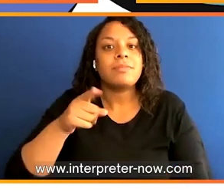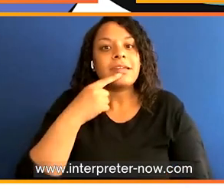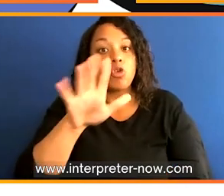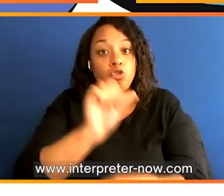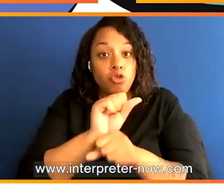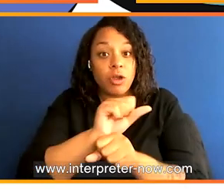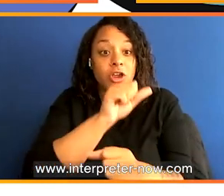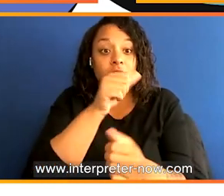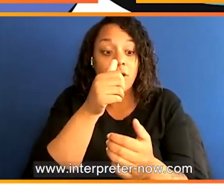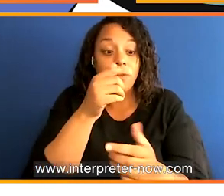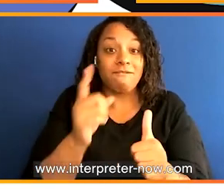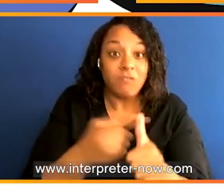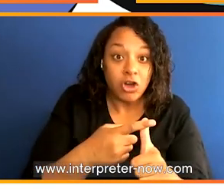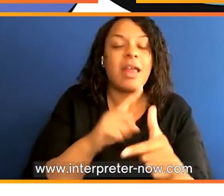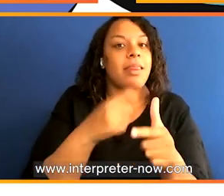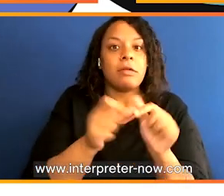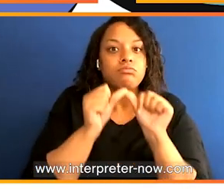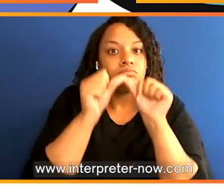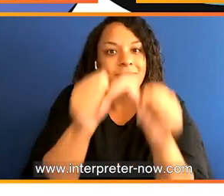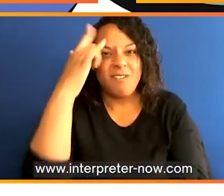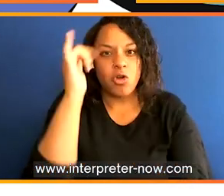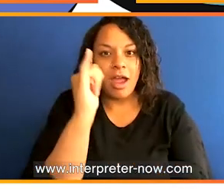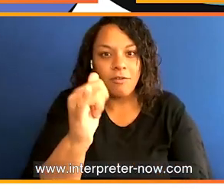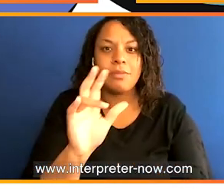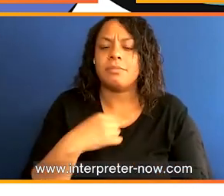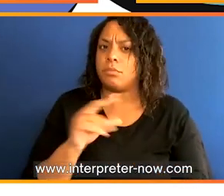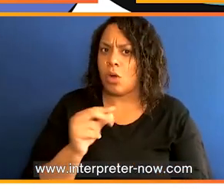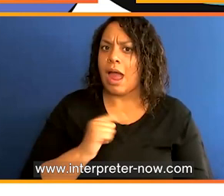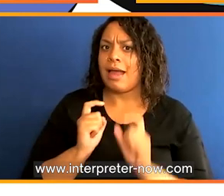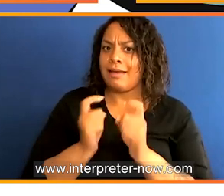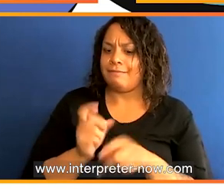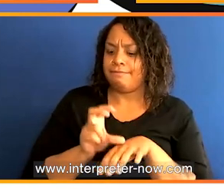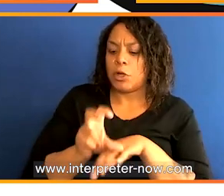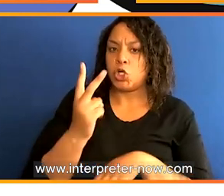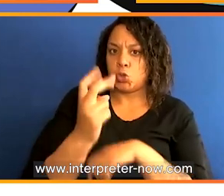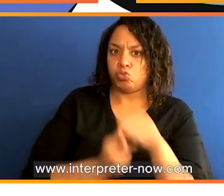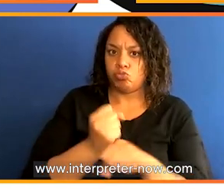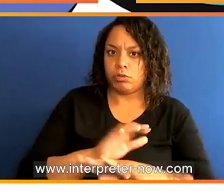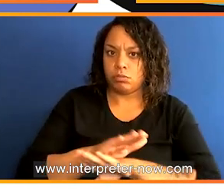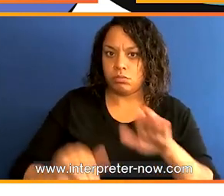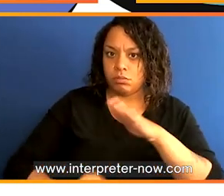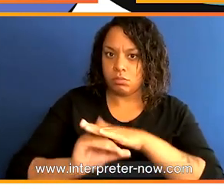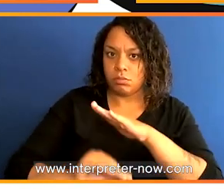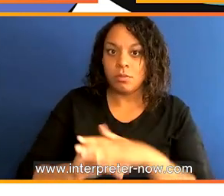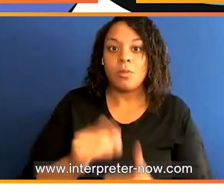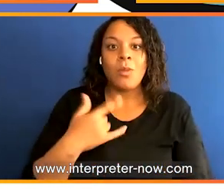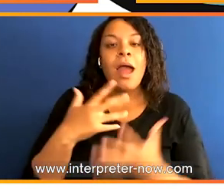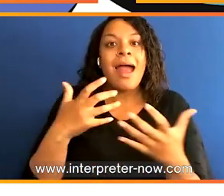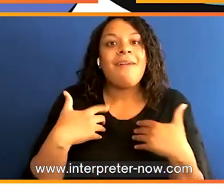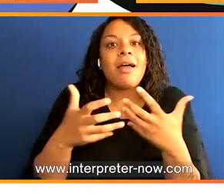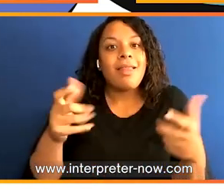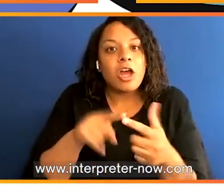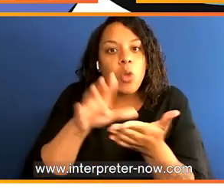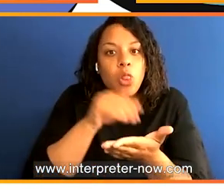And I thought, I'm going to give it 2 years because I have a lot to learn as an early in career human